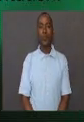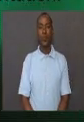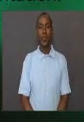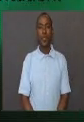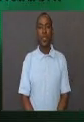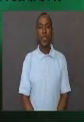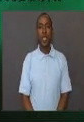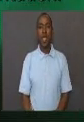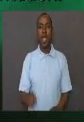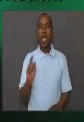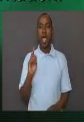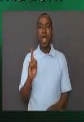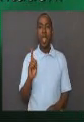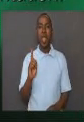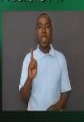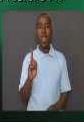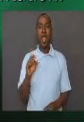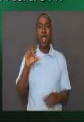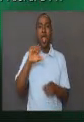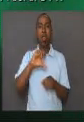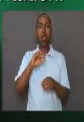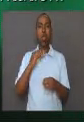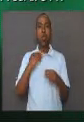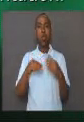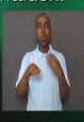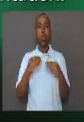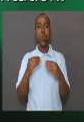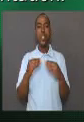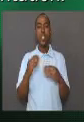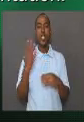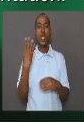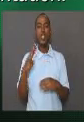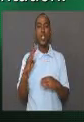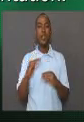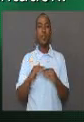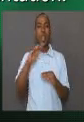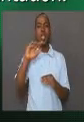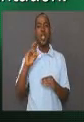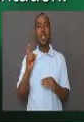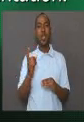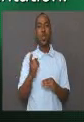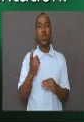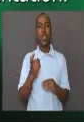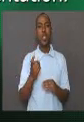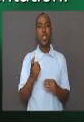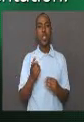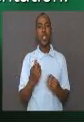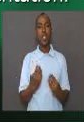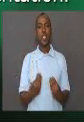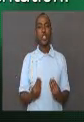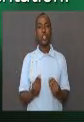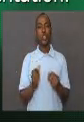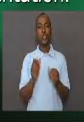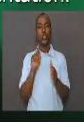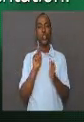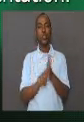Once the alcoholic content is higher than 14%, the yeast is